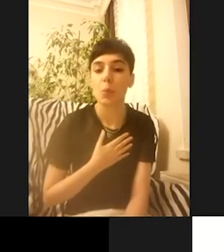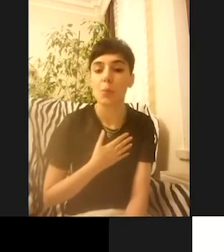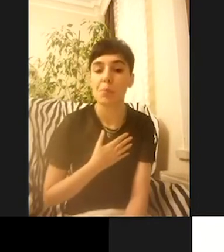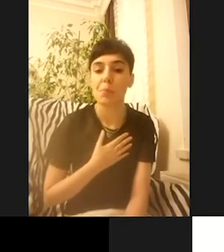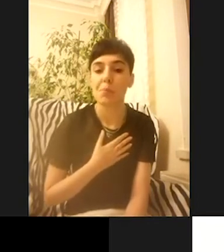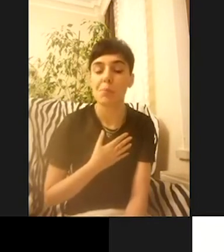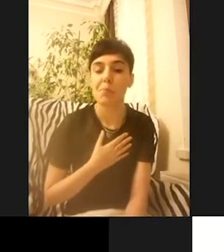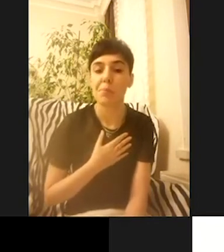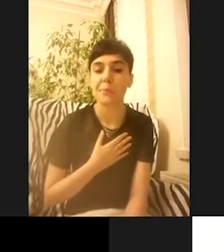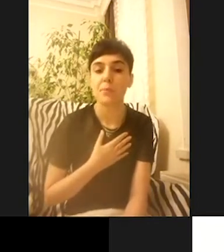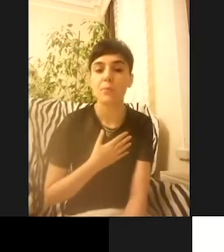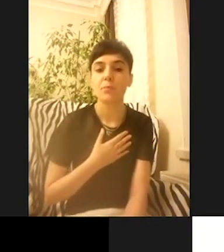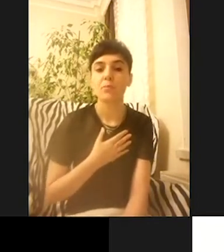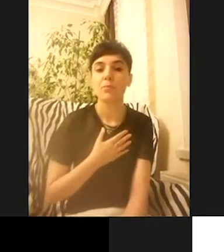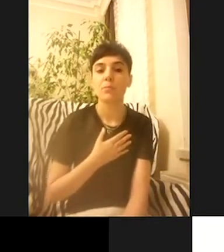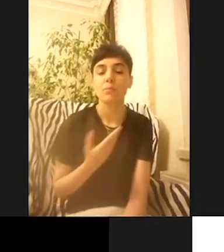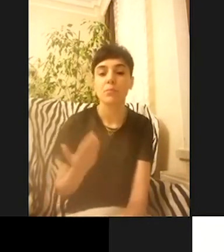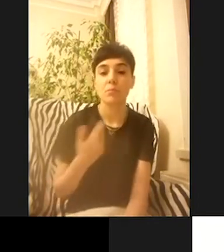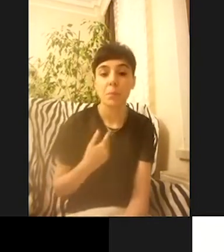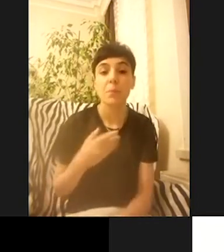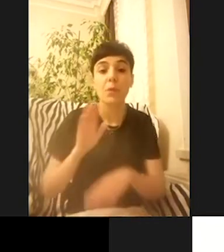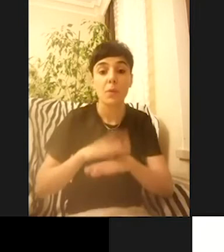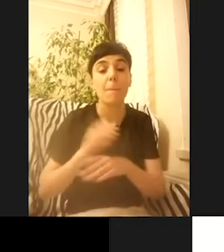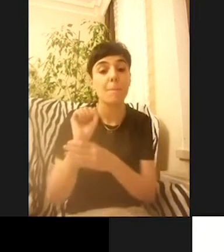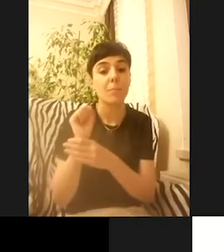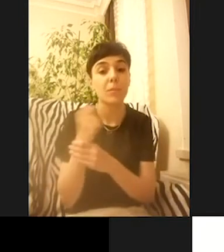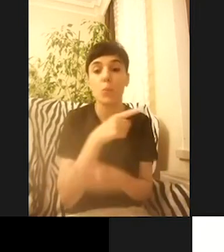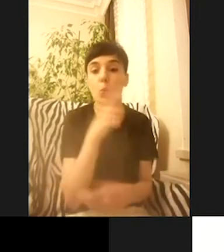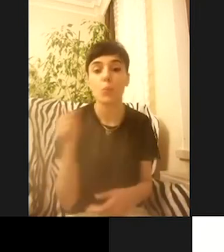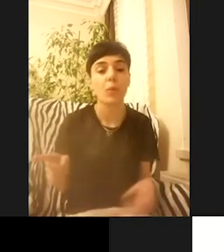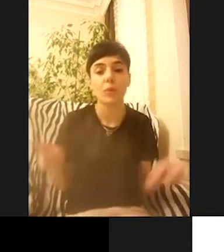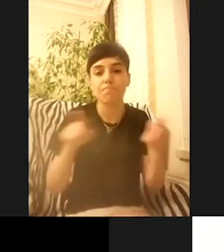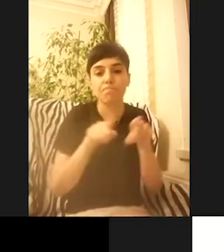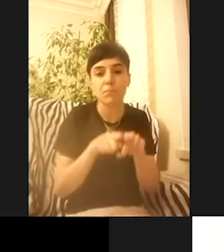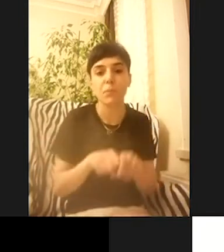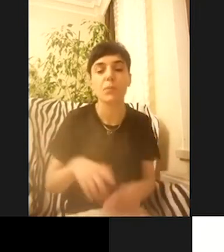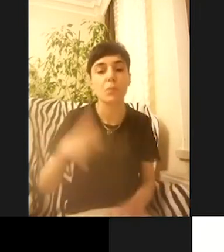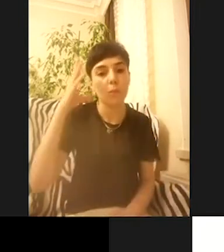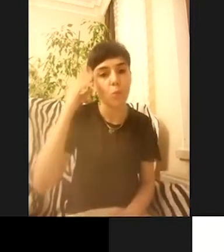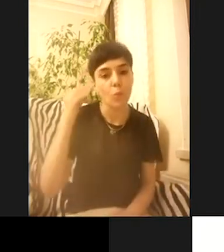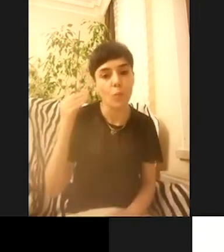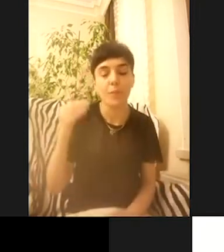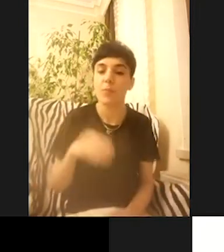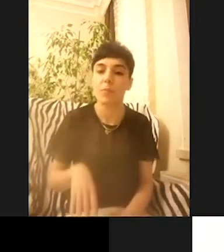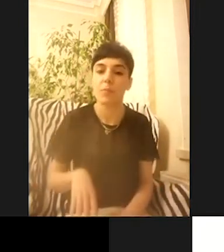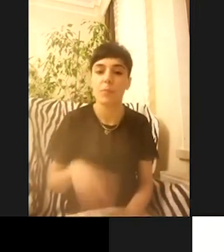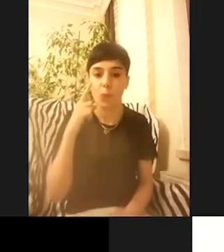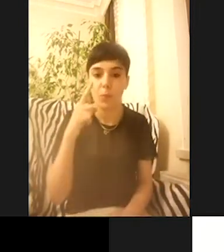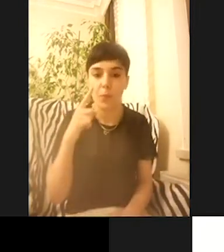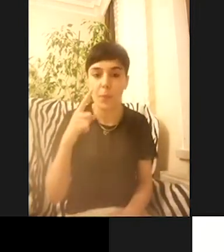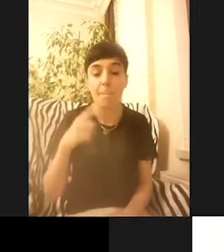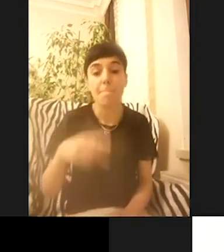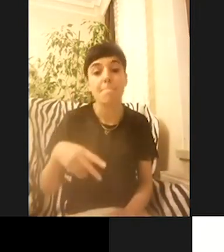But from that footage was my last protest on the streets. Yes. The footage is shared in the